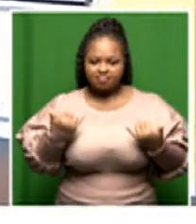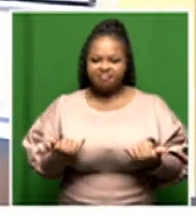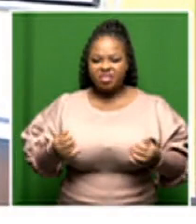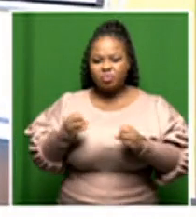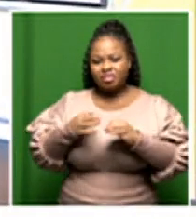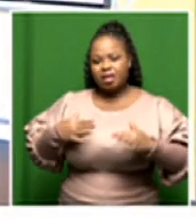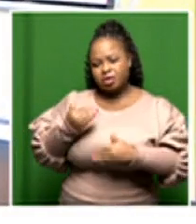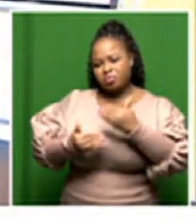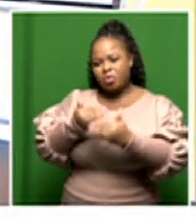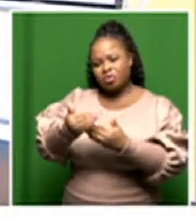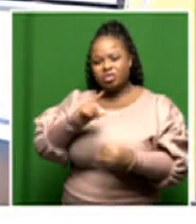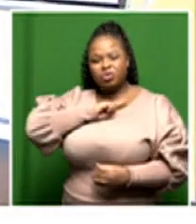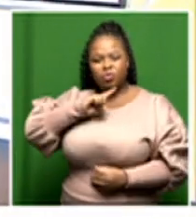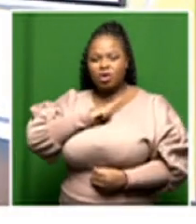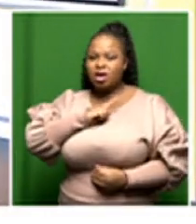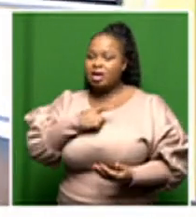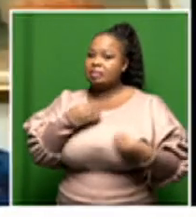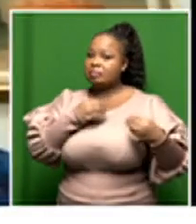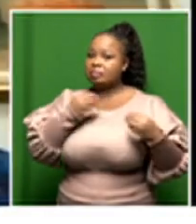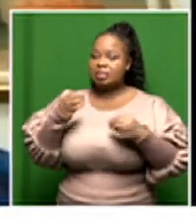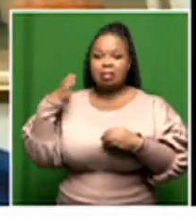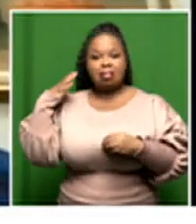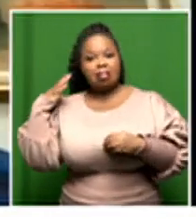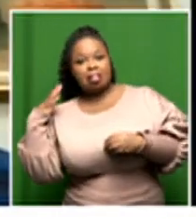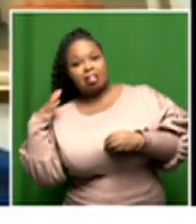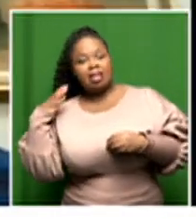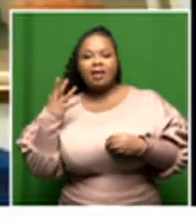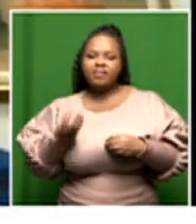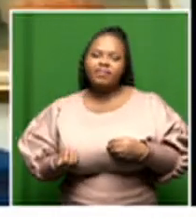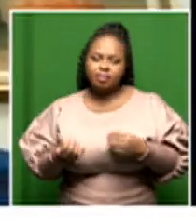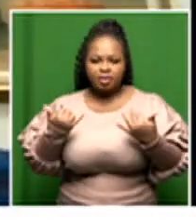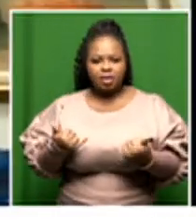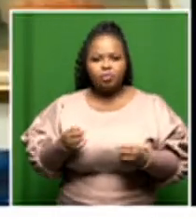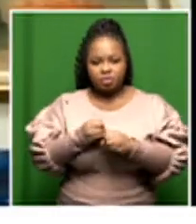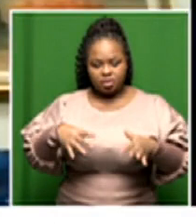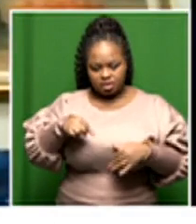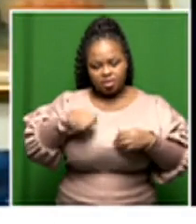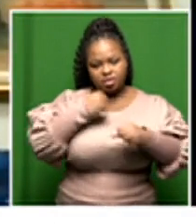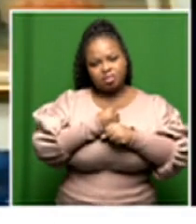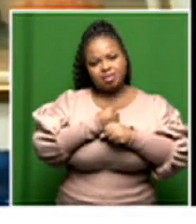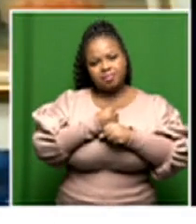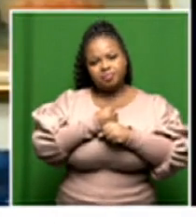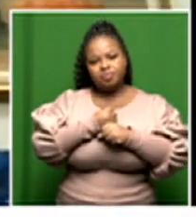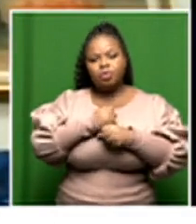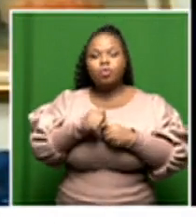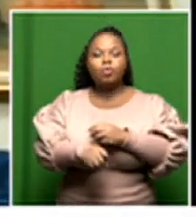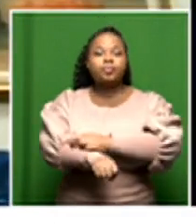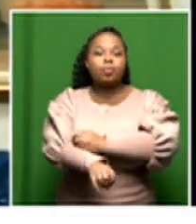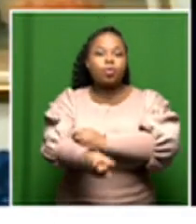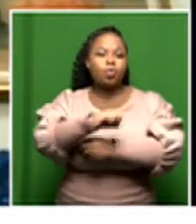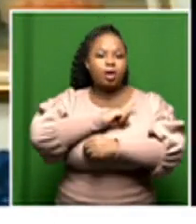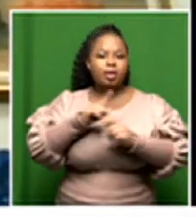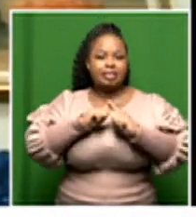because it's quite an involved process. So we've begun this year. There were heads of